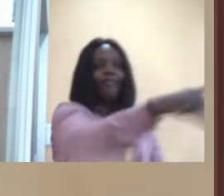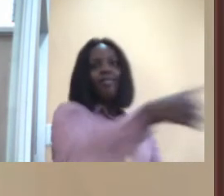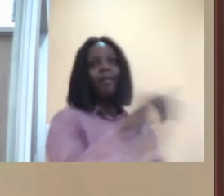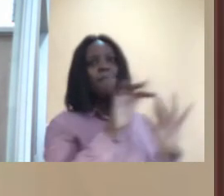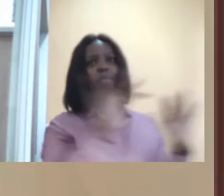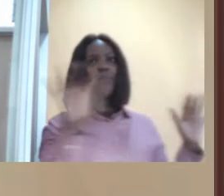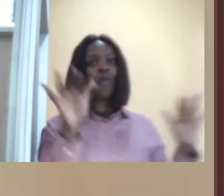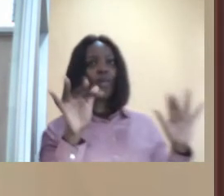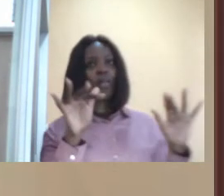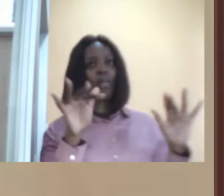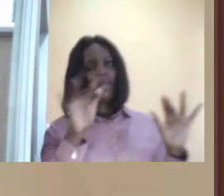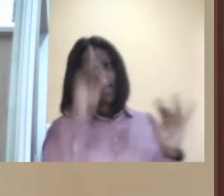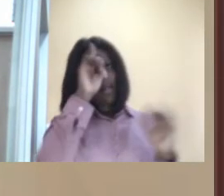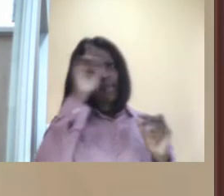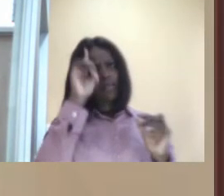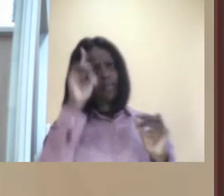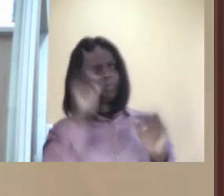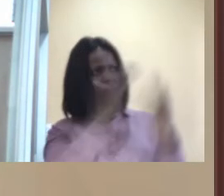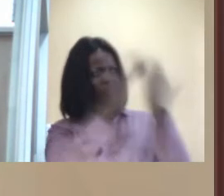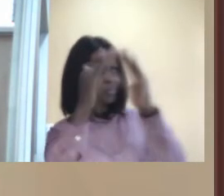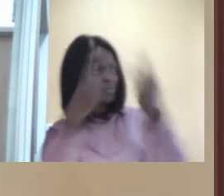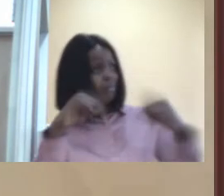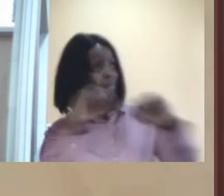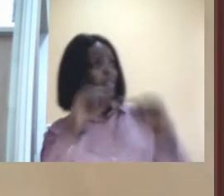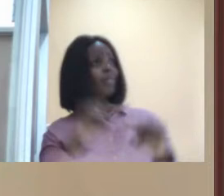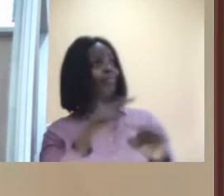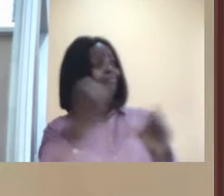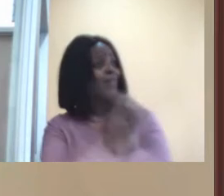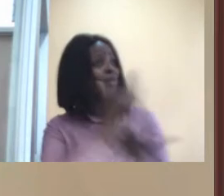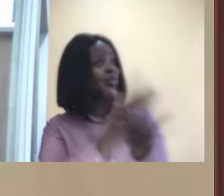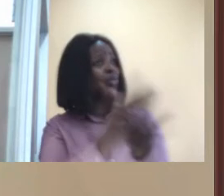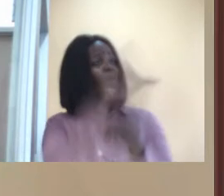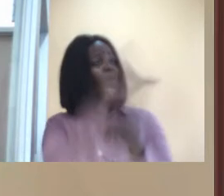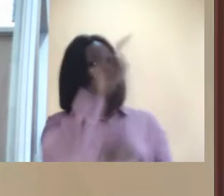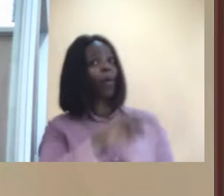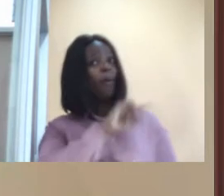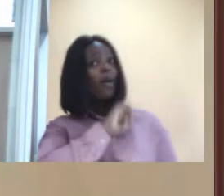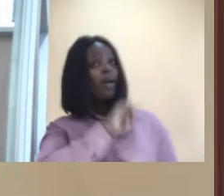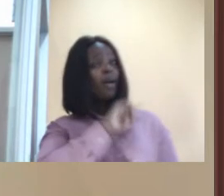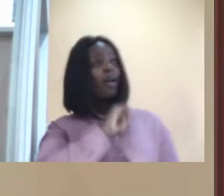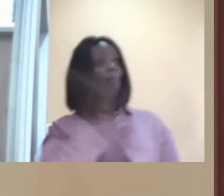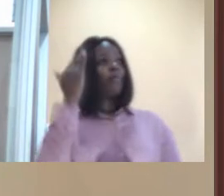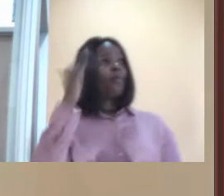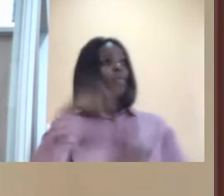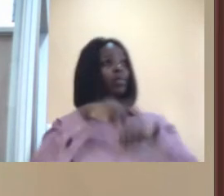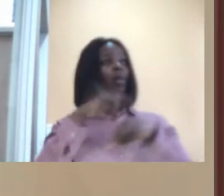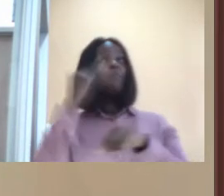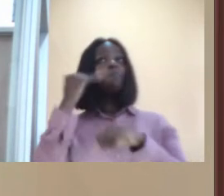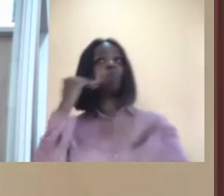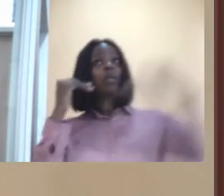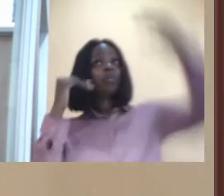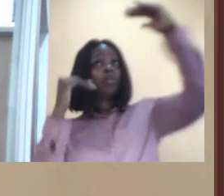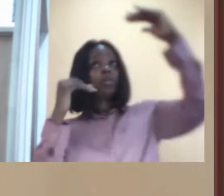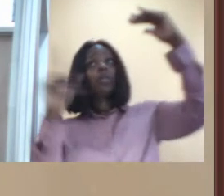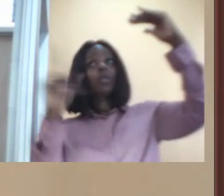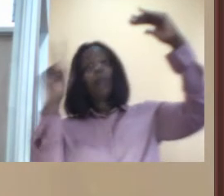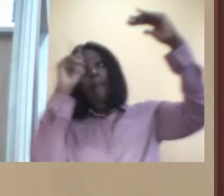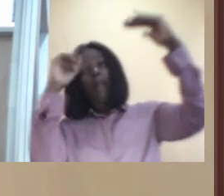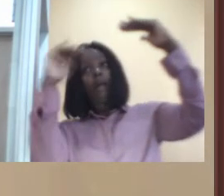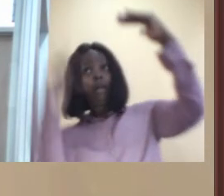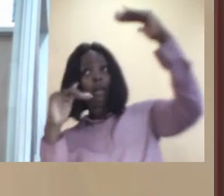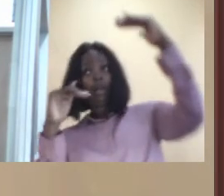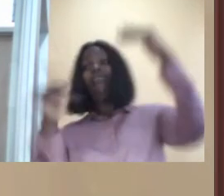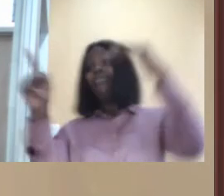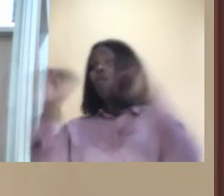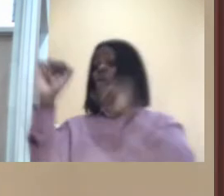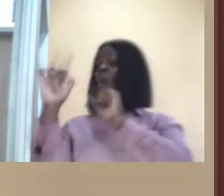same bread of the of our society, we must ensure, because there were imbalances of the past, which were created by